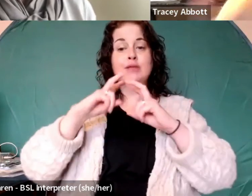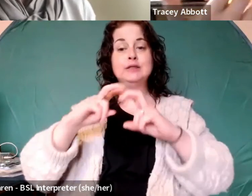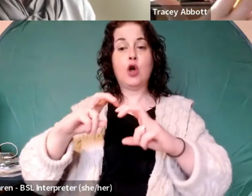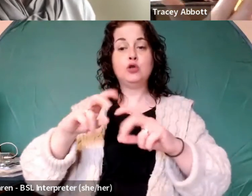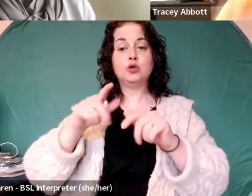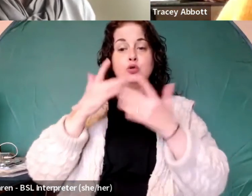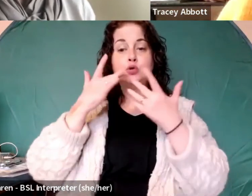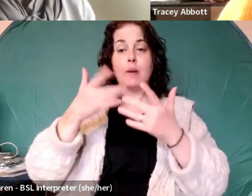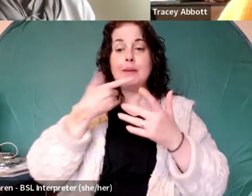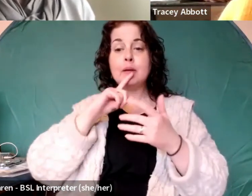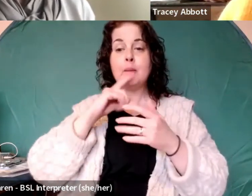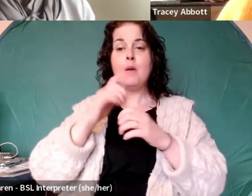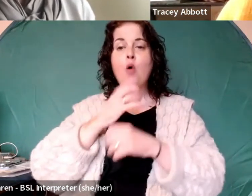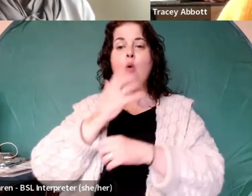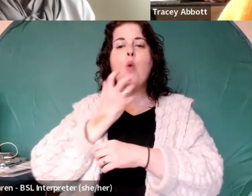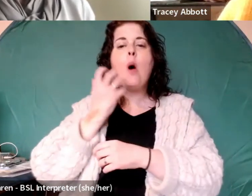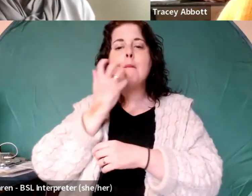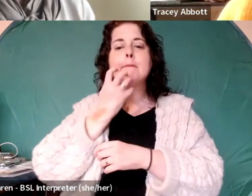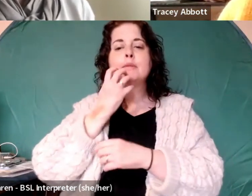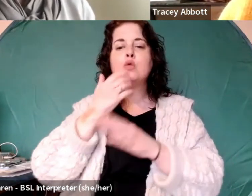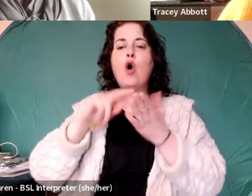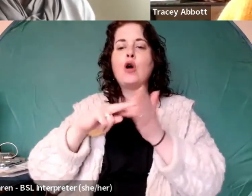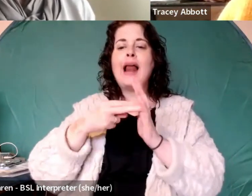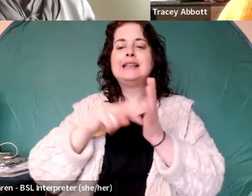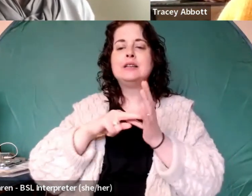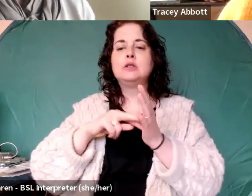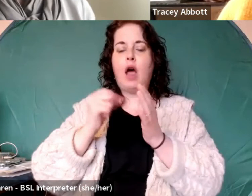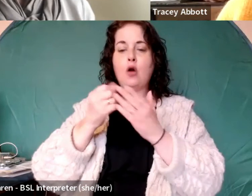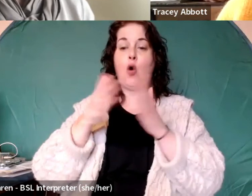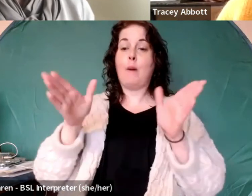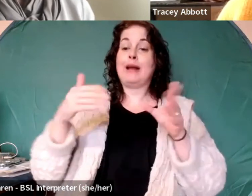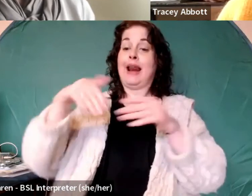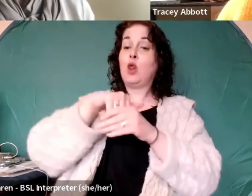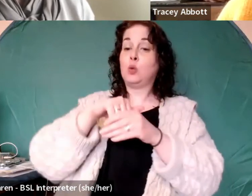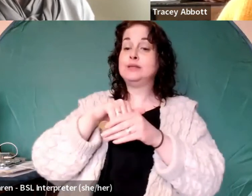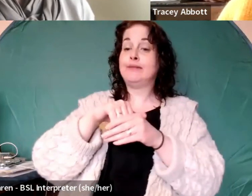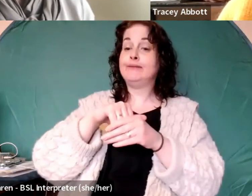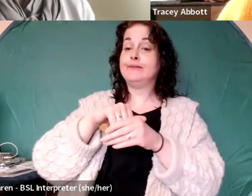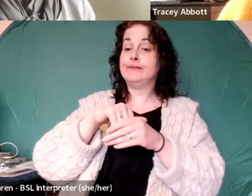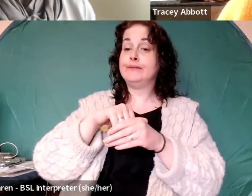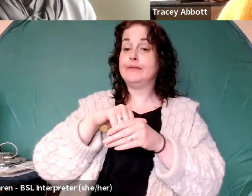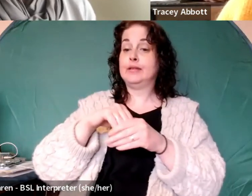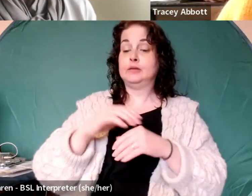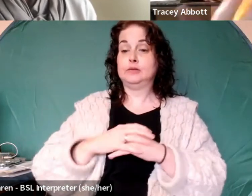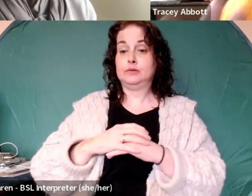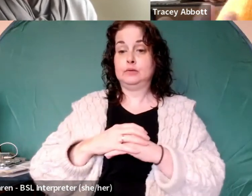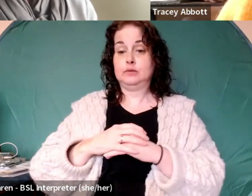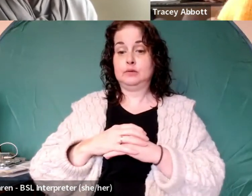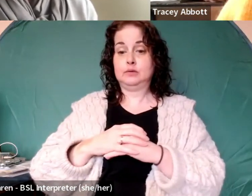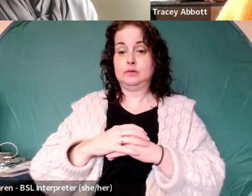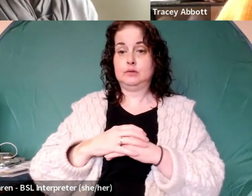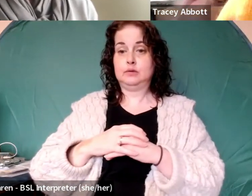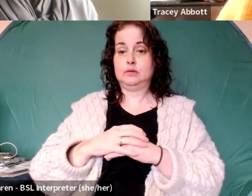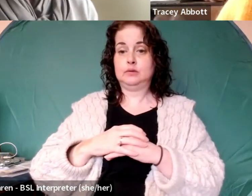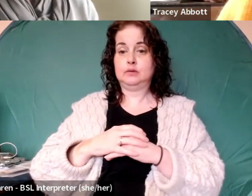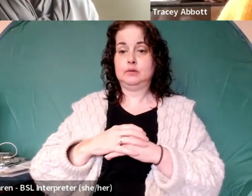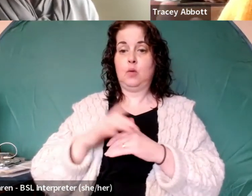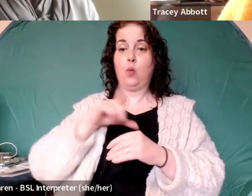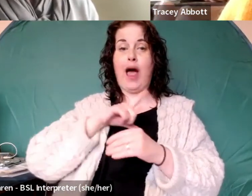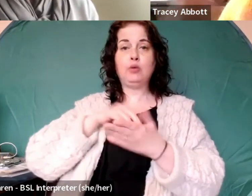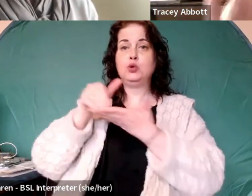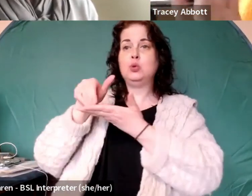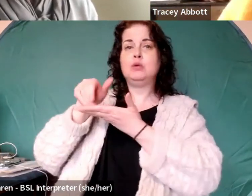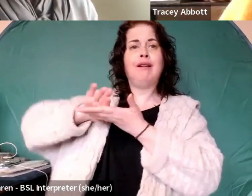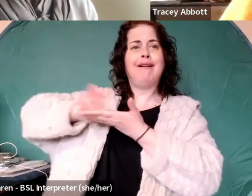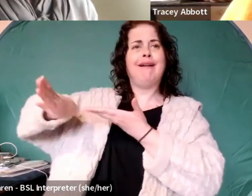that people are much more warm towards organisations that are open and inclusive, and obviously so. Jamie's Why would you discount so